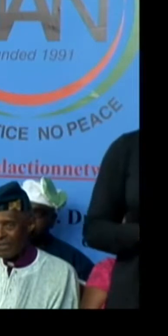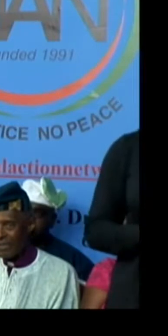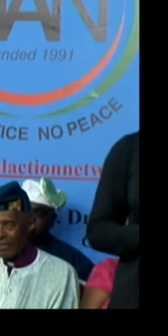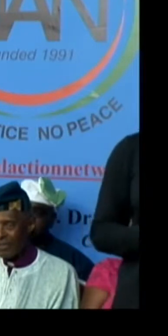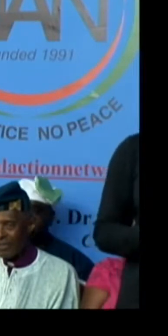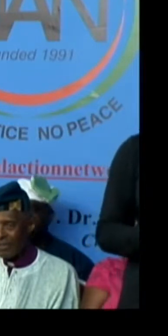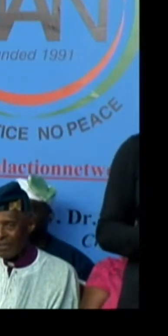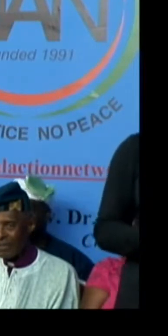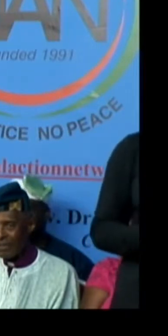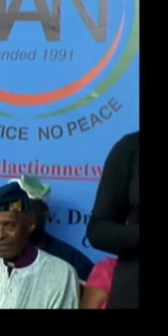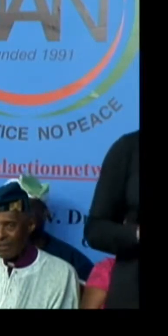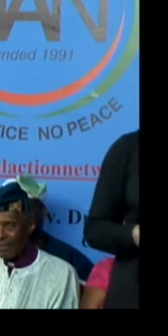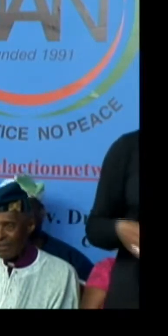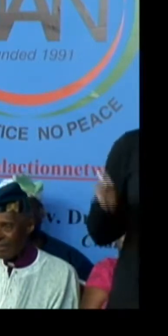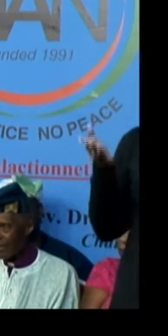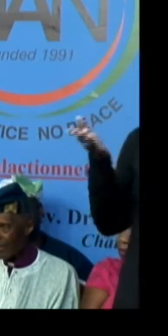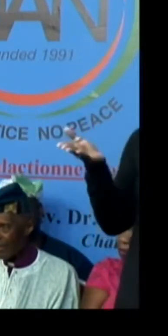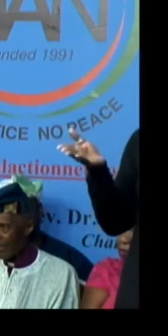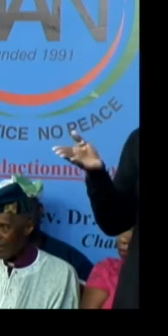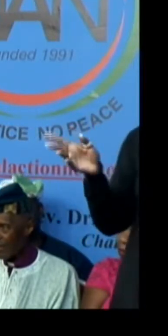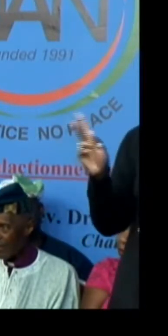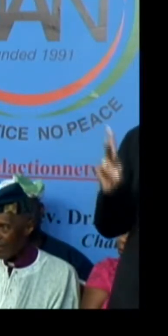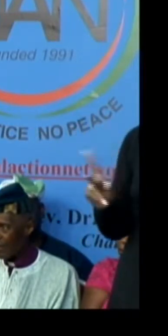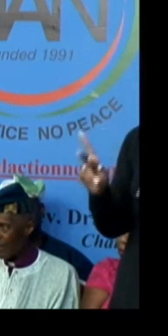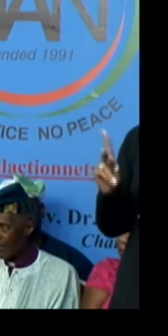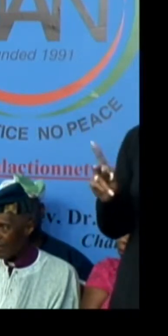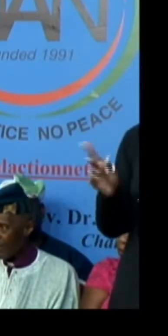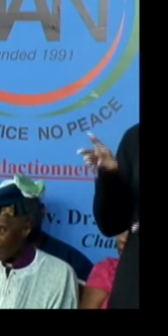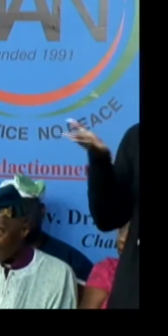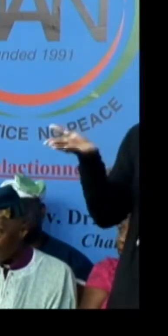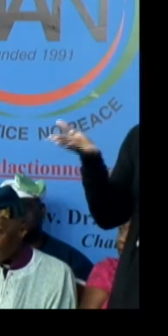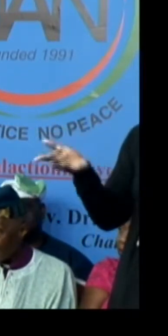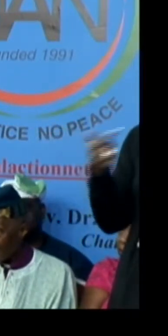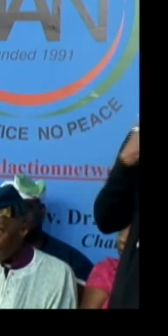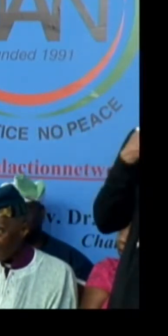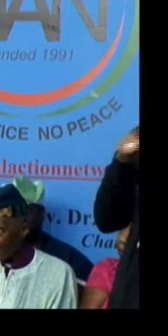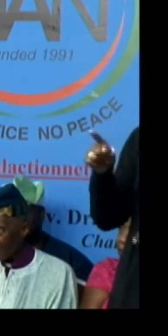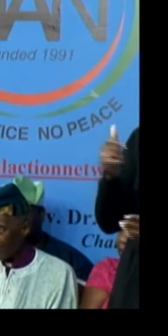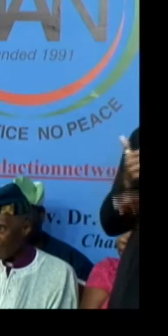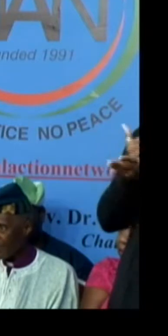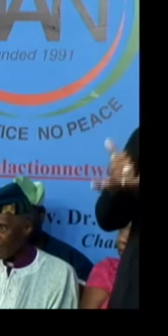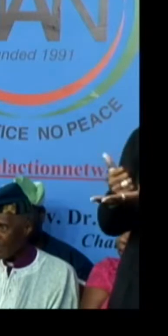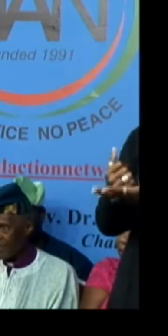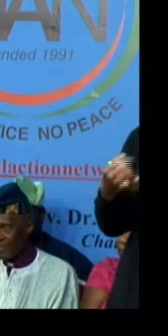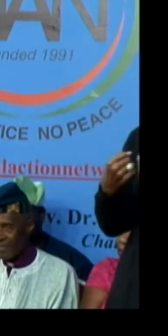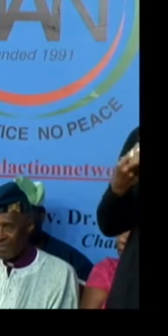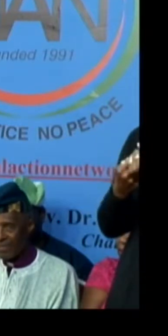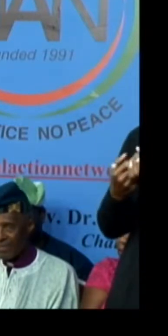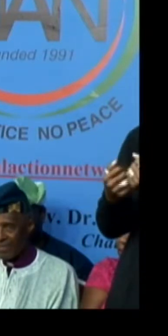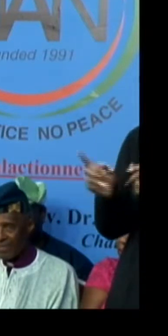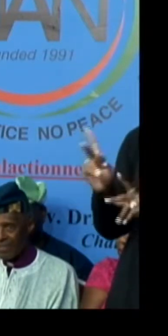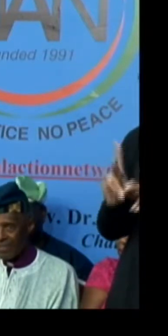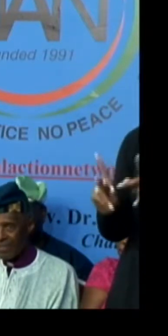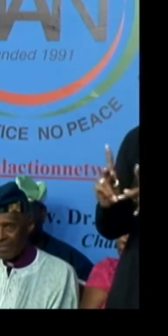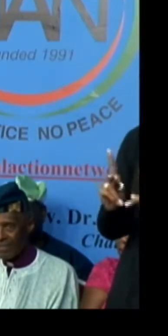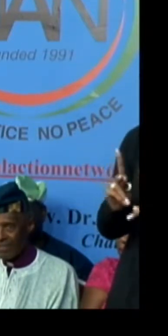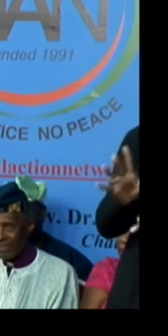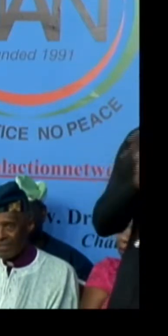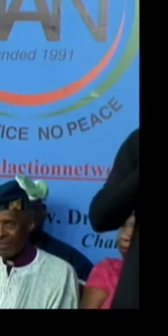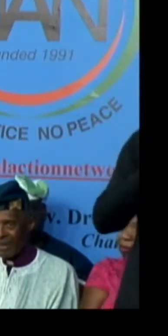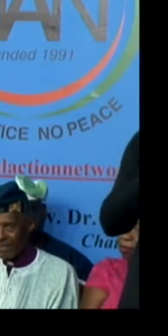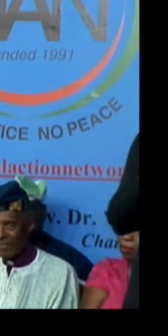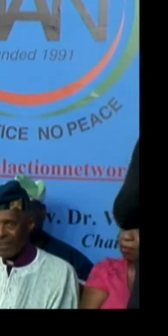Yes. Reverend, these are the ones y'all put your hands on and anoint and pray for, talking the vulgarity that we